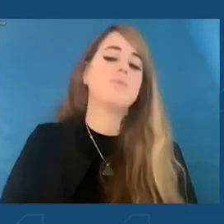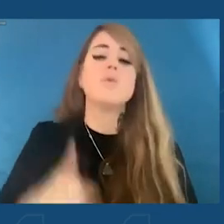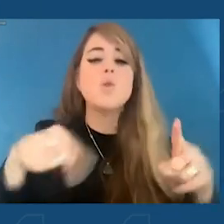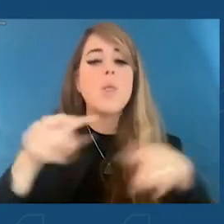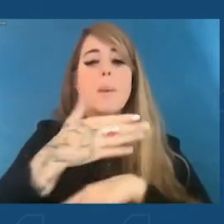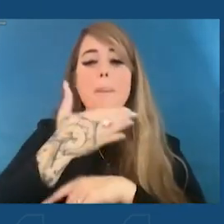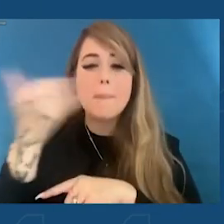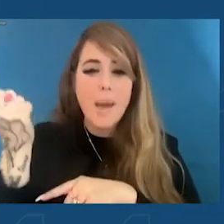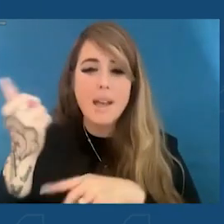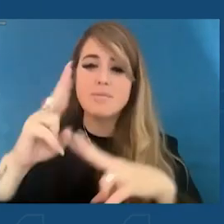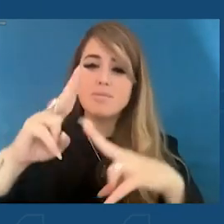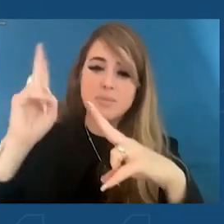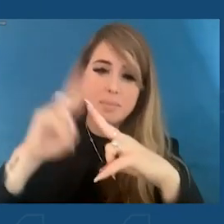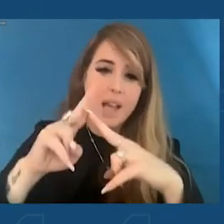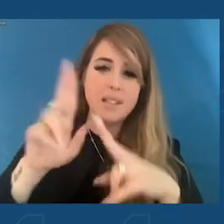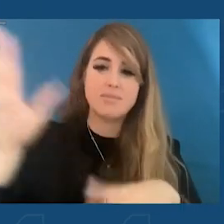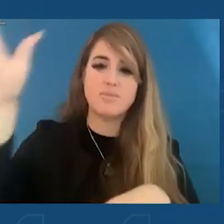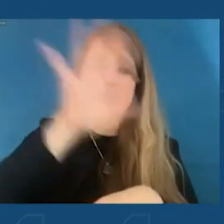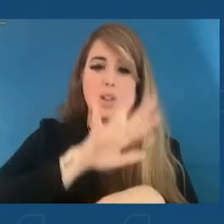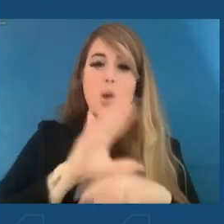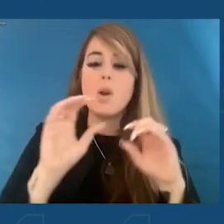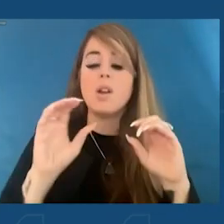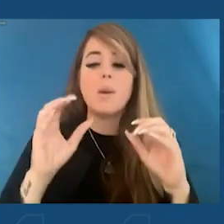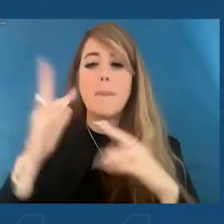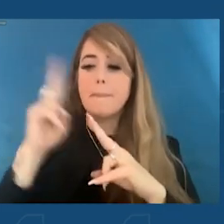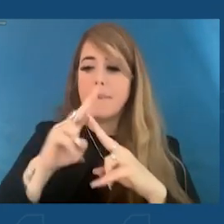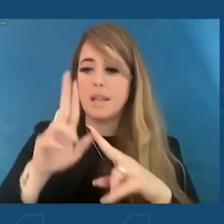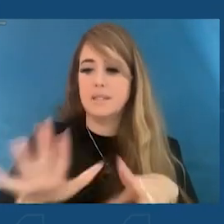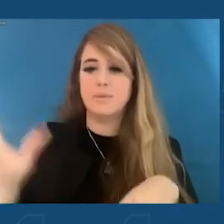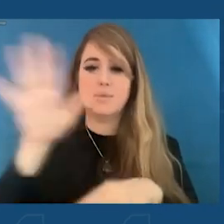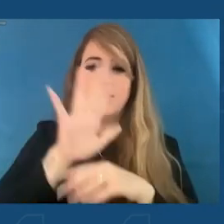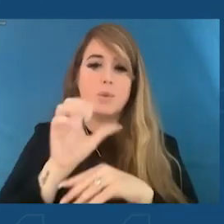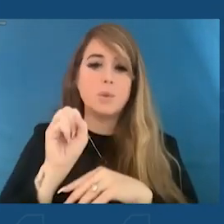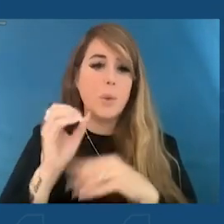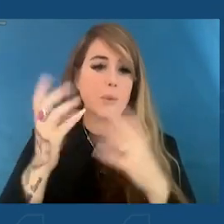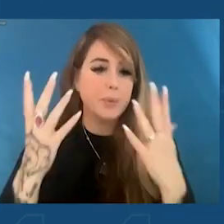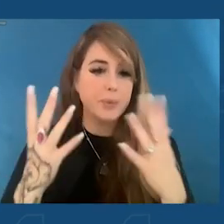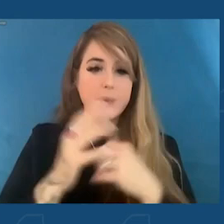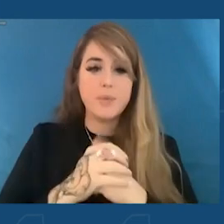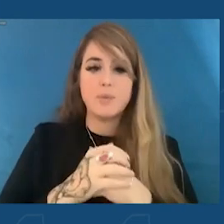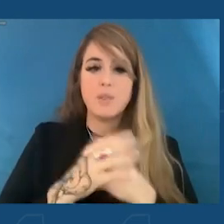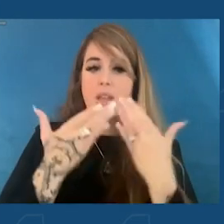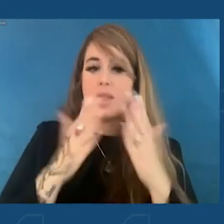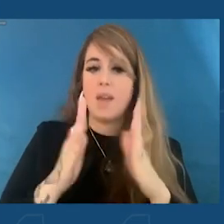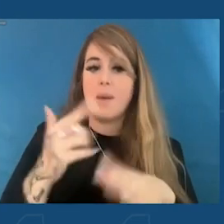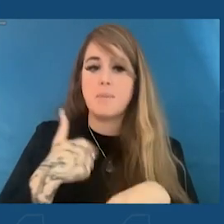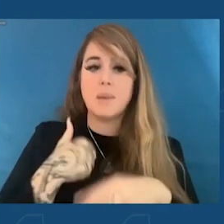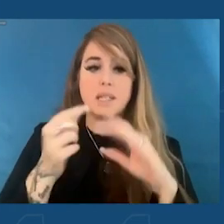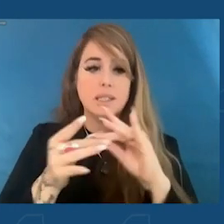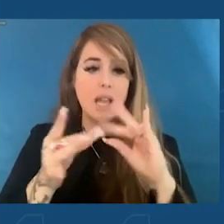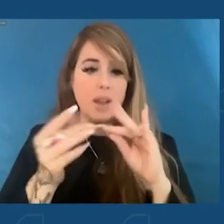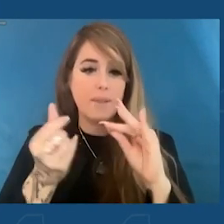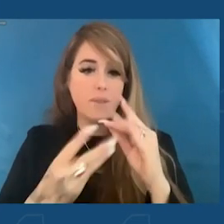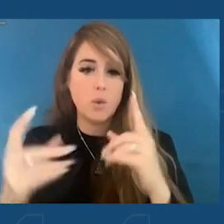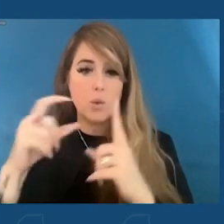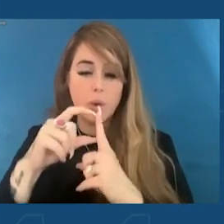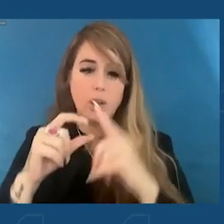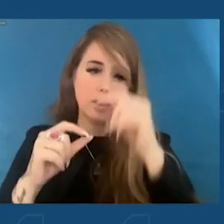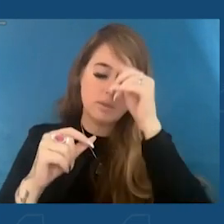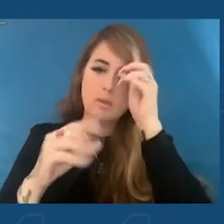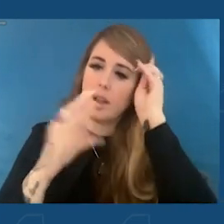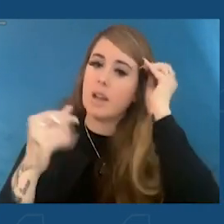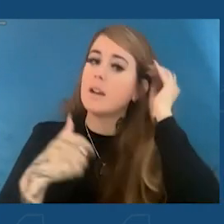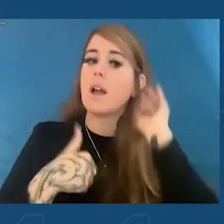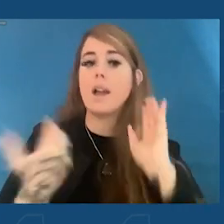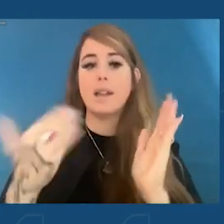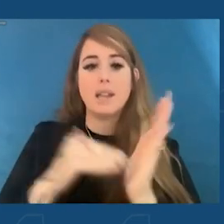You're the best they are. The best they are. So, let me just say a few words, and again, it's